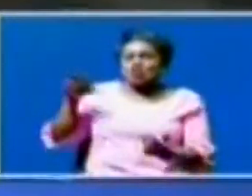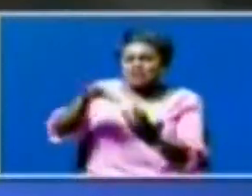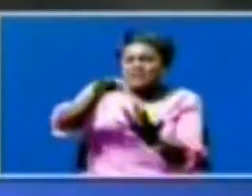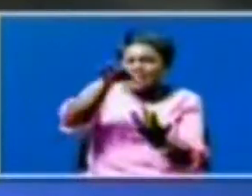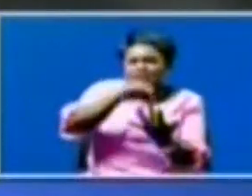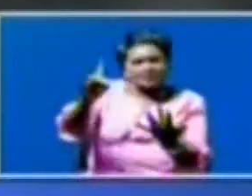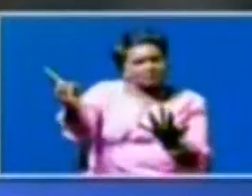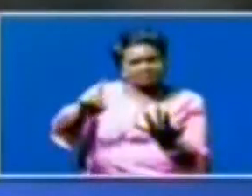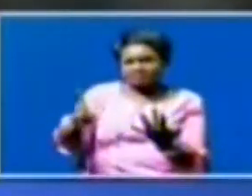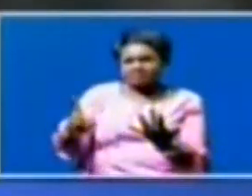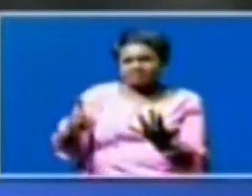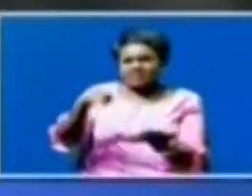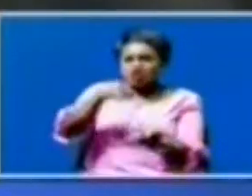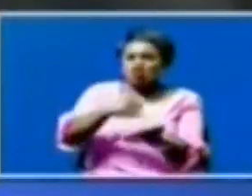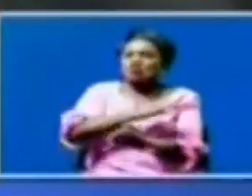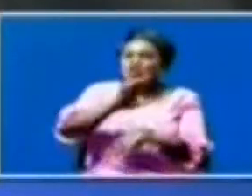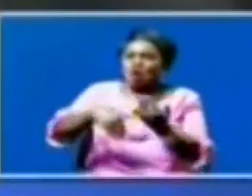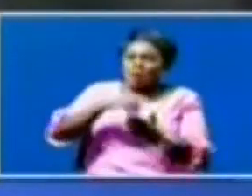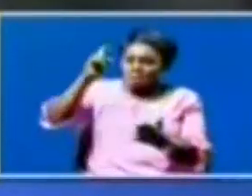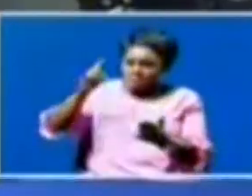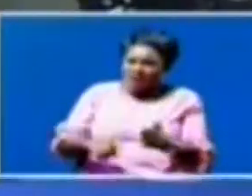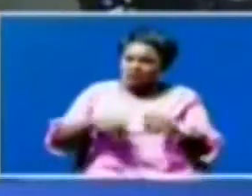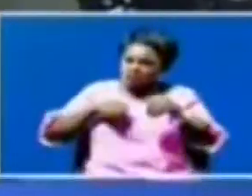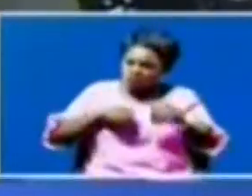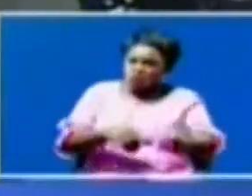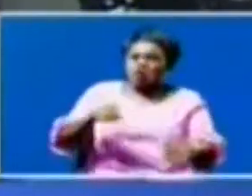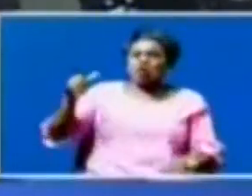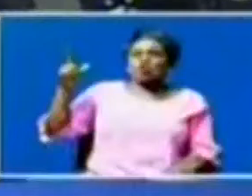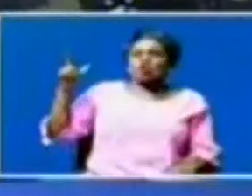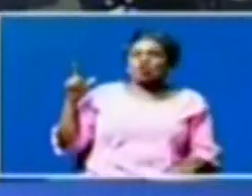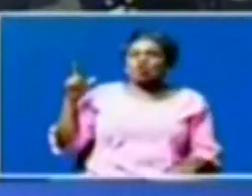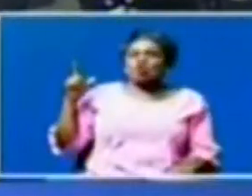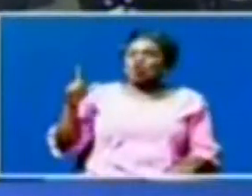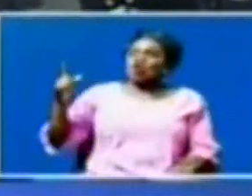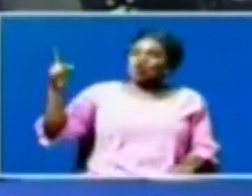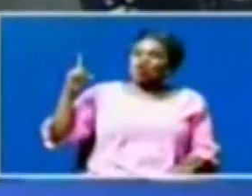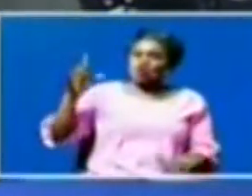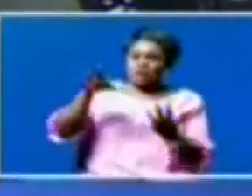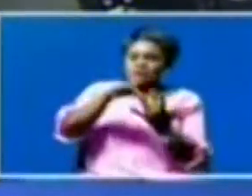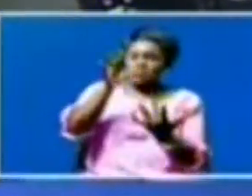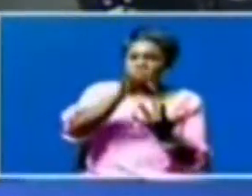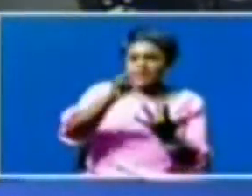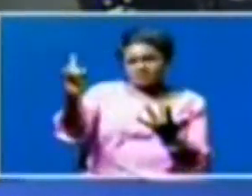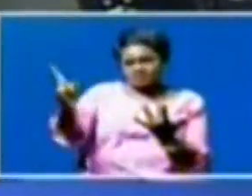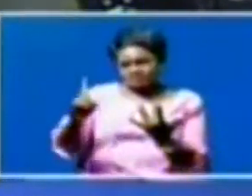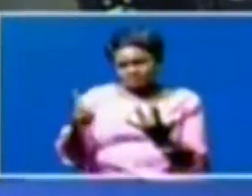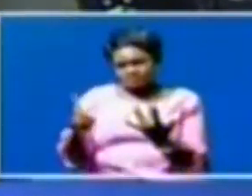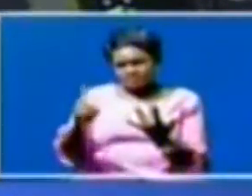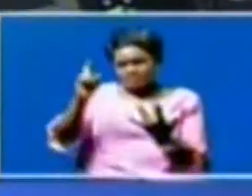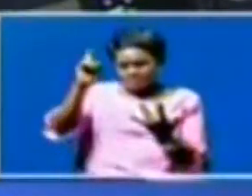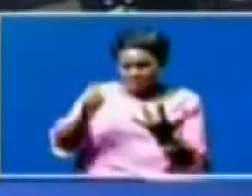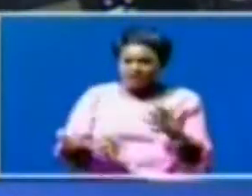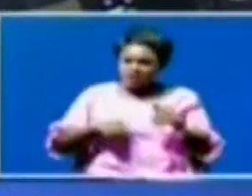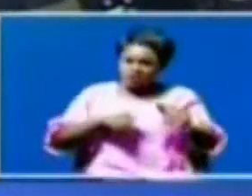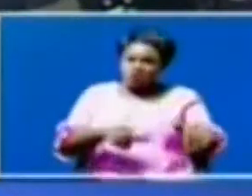one group. They must obey the law. The law is not exclusive to one group. They must obey